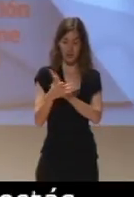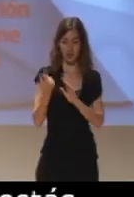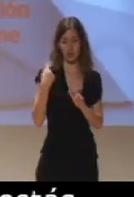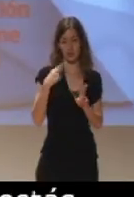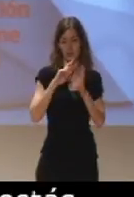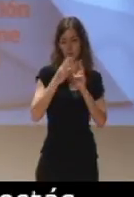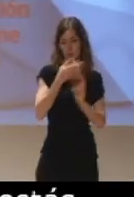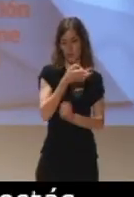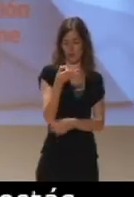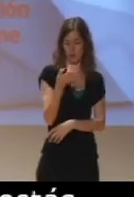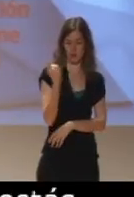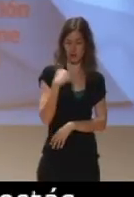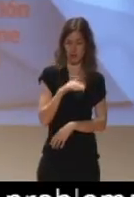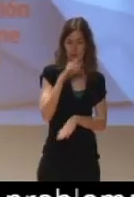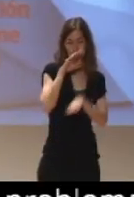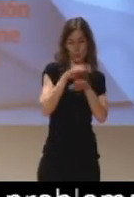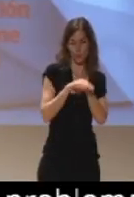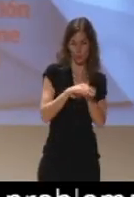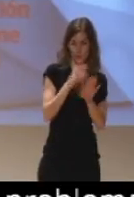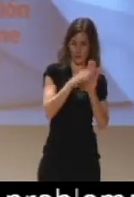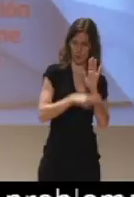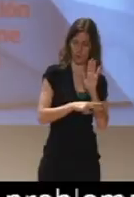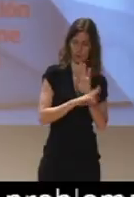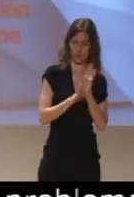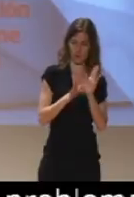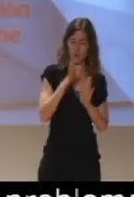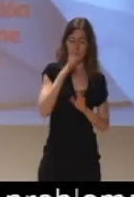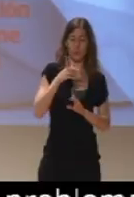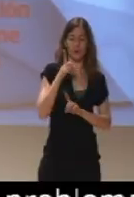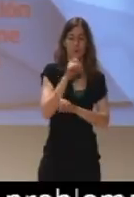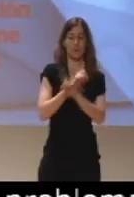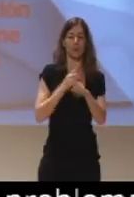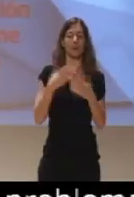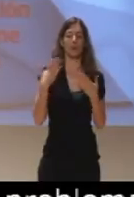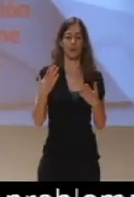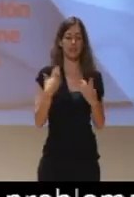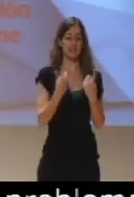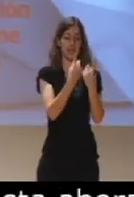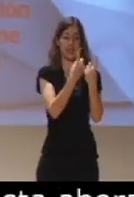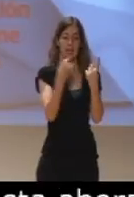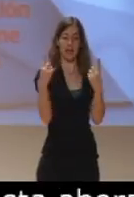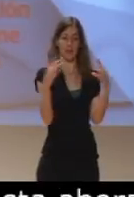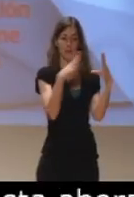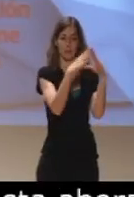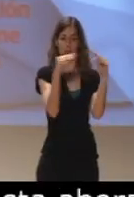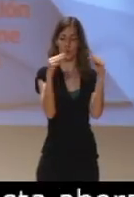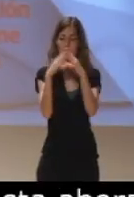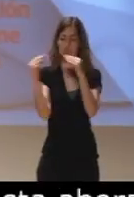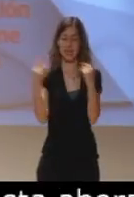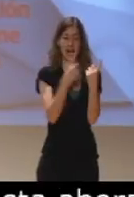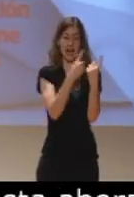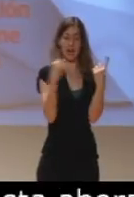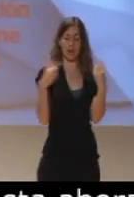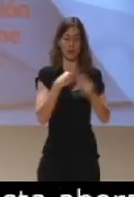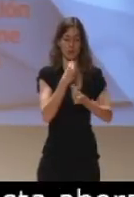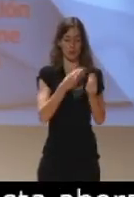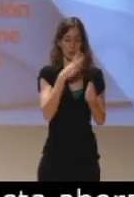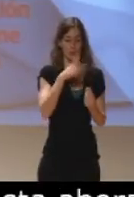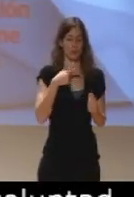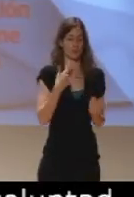rights, and that is enough. You don't have to go into detail. And that means